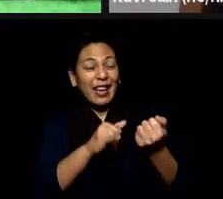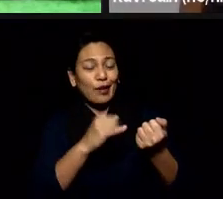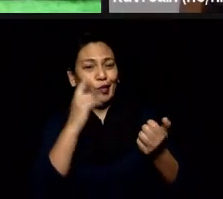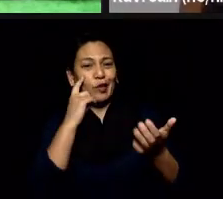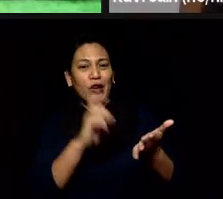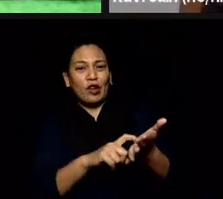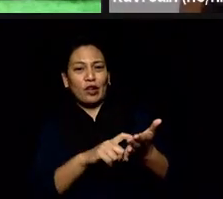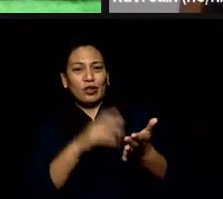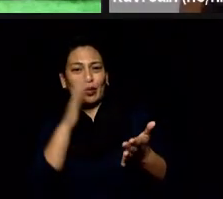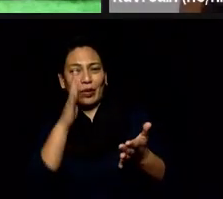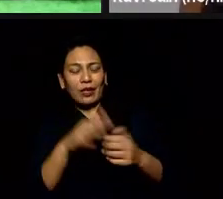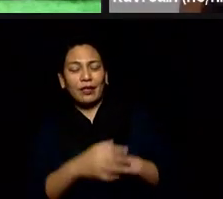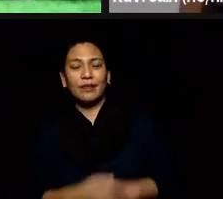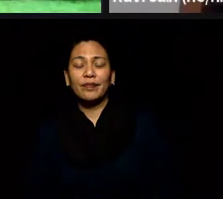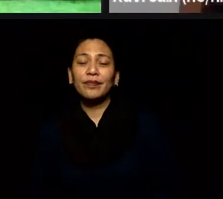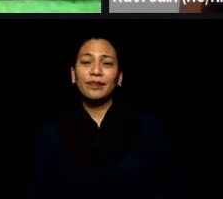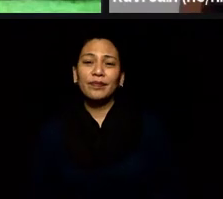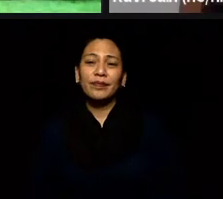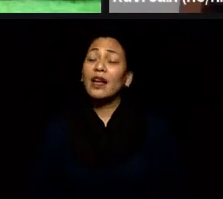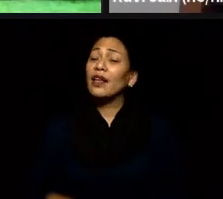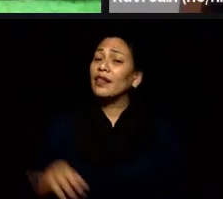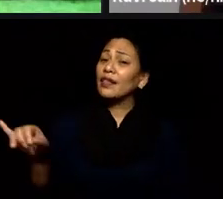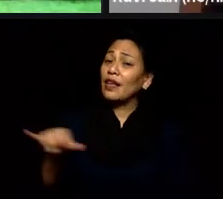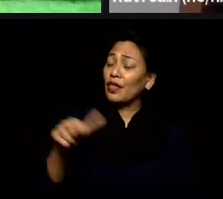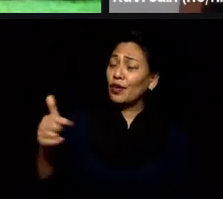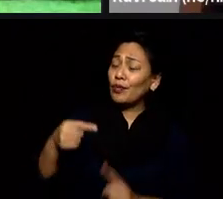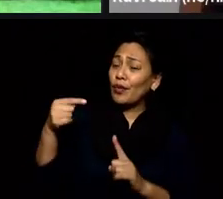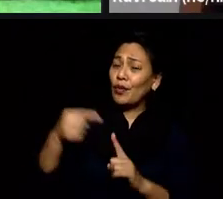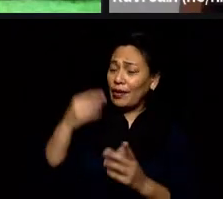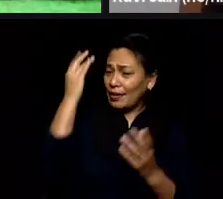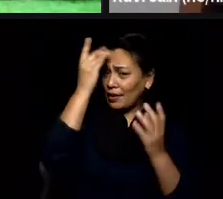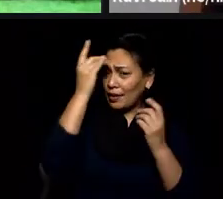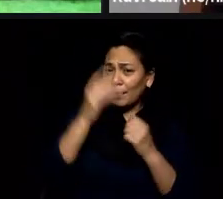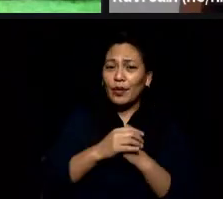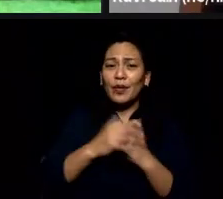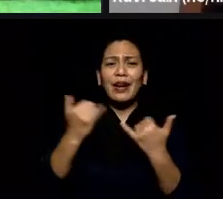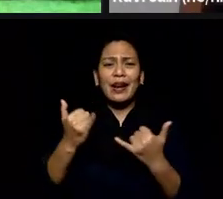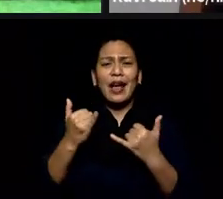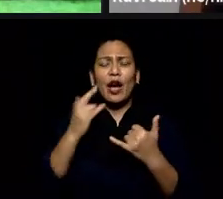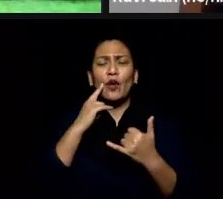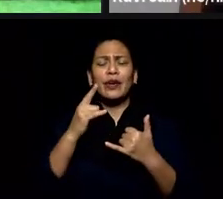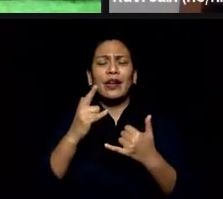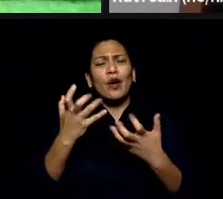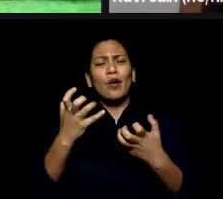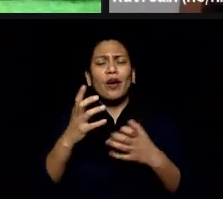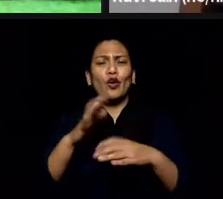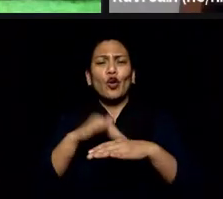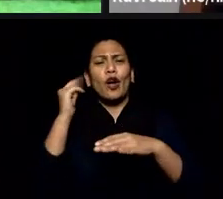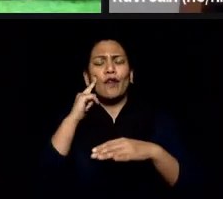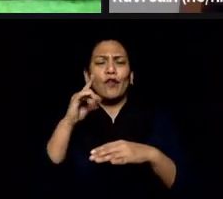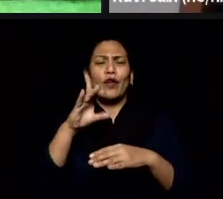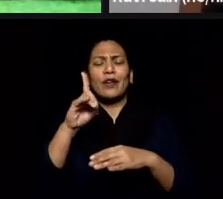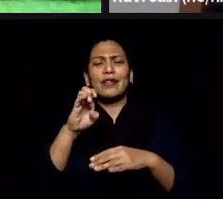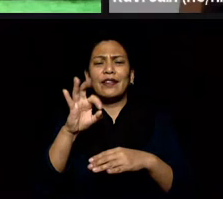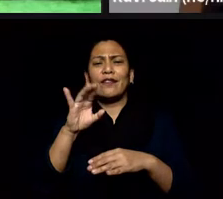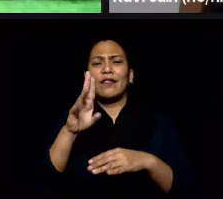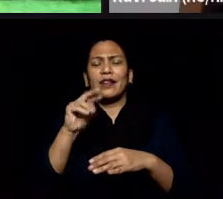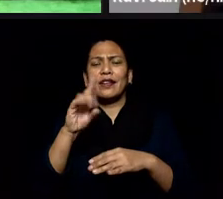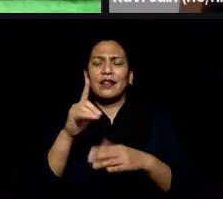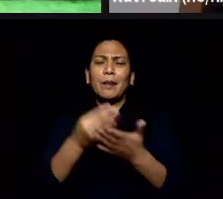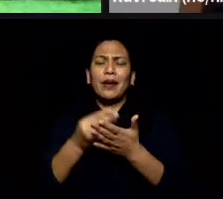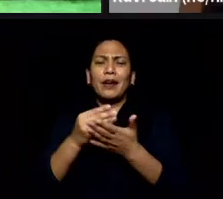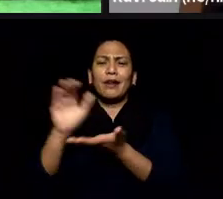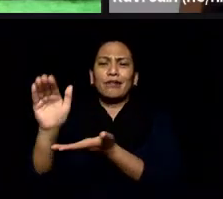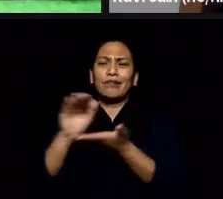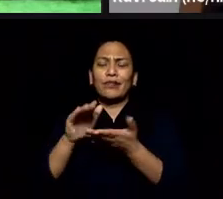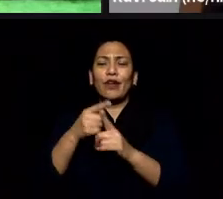I'll tell you this, I've been thinking about. So we can, right now, there's a call to defund the police and provide police or provide that